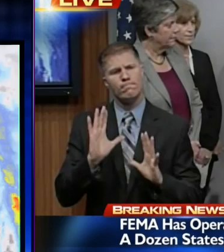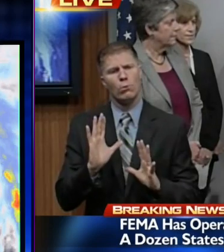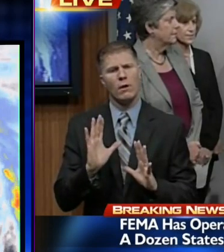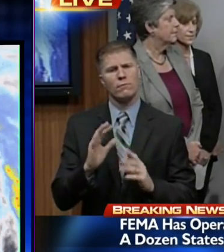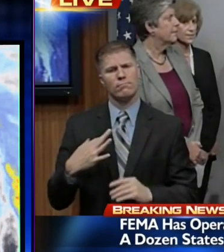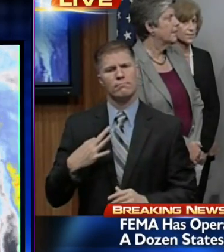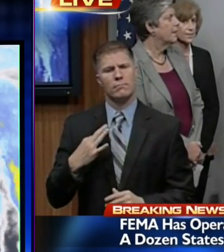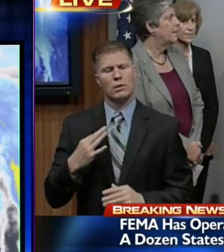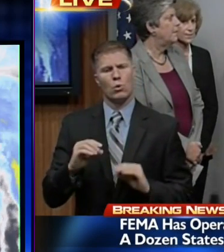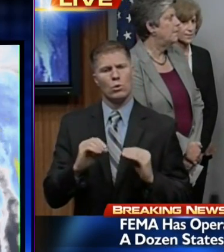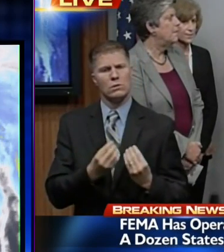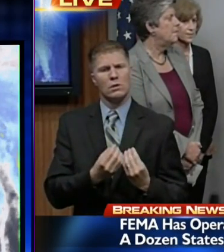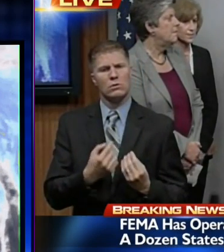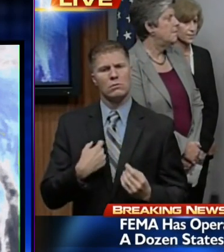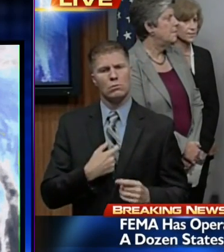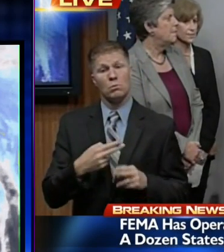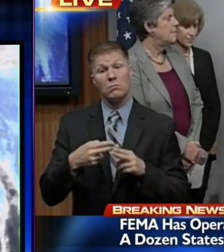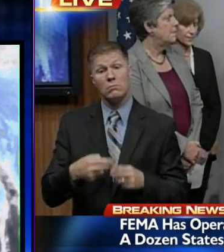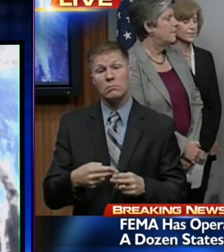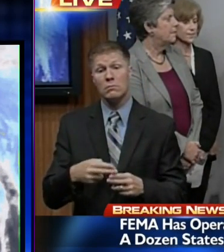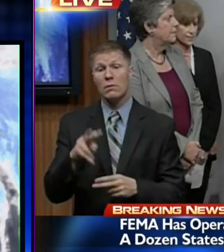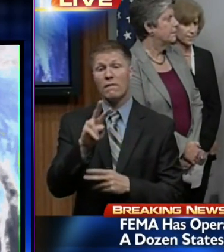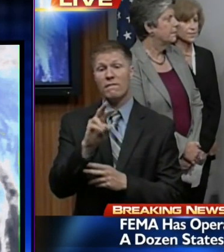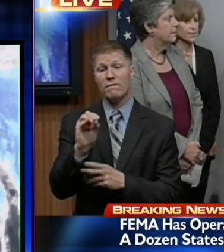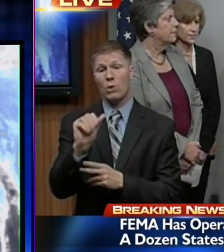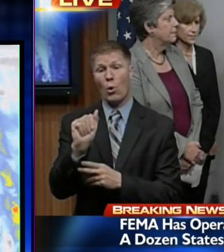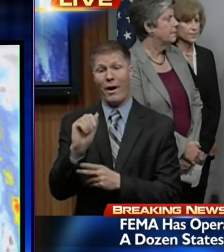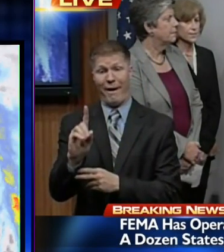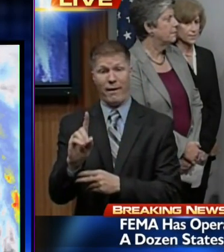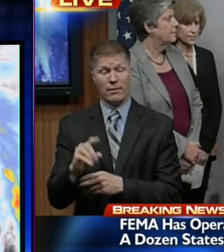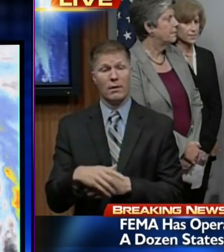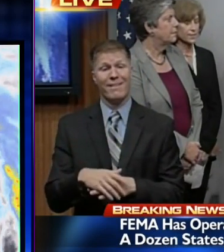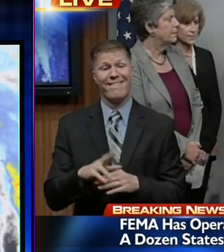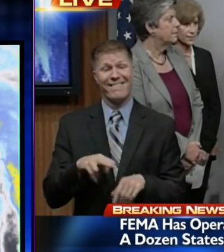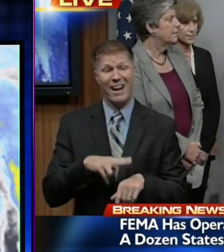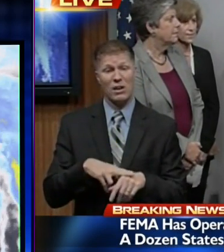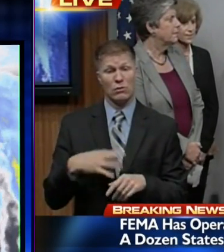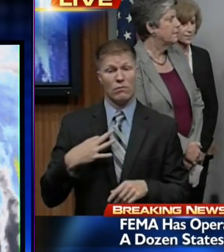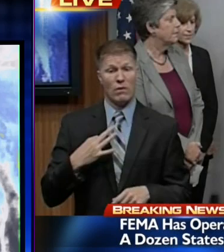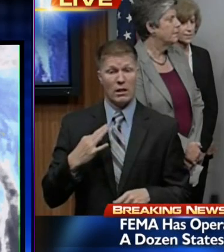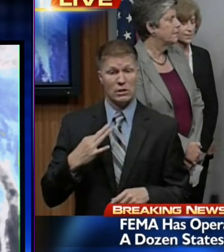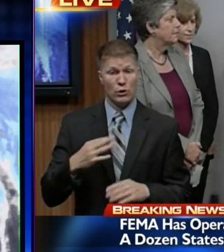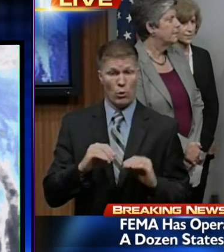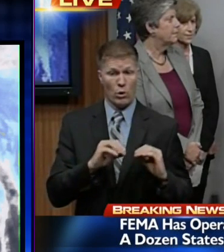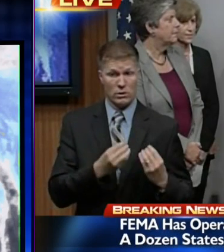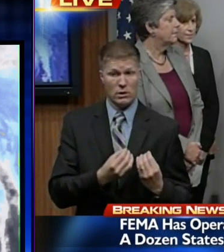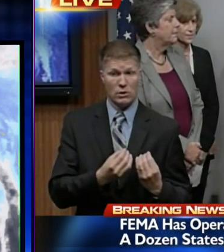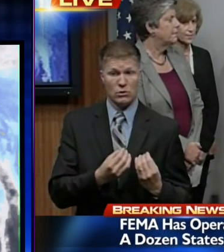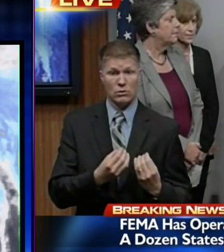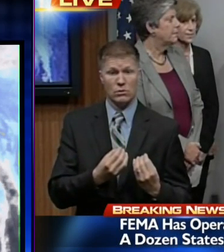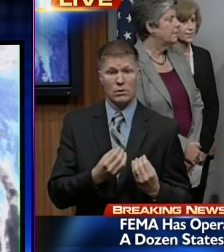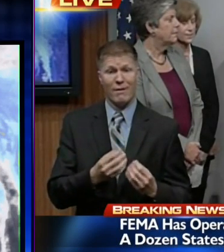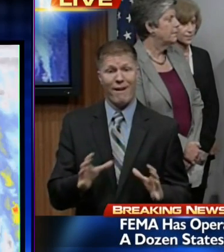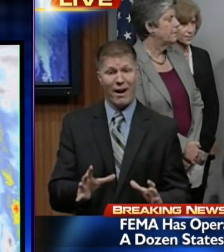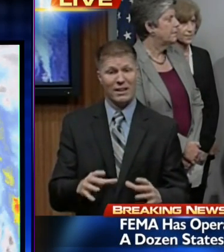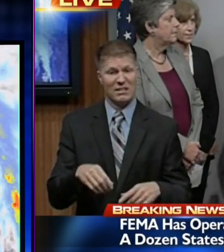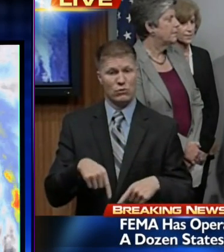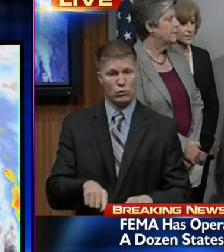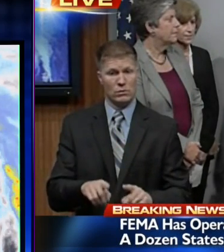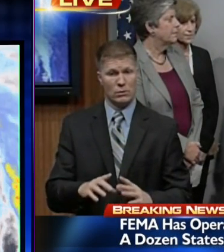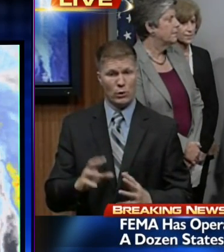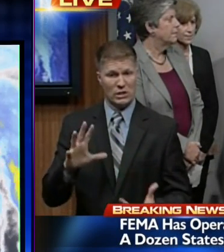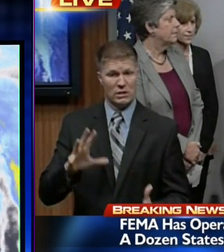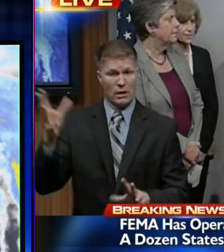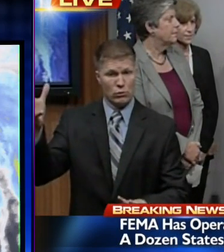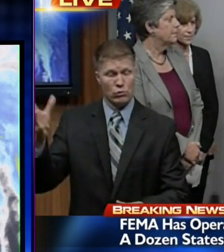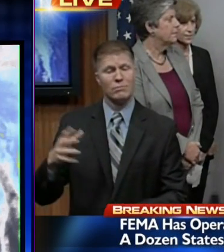voluntary organizations that we refer to as VOAD. National Voluntary Organizations Active in Disasters is a network